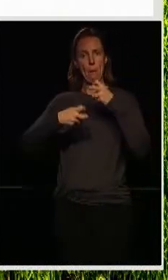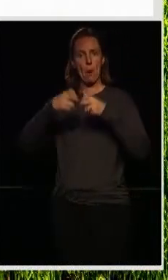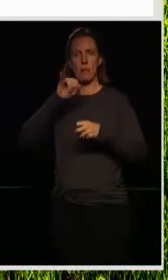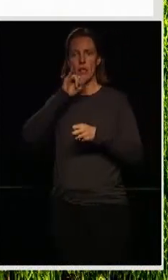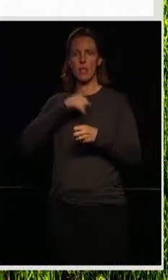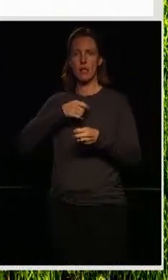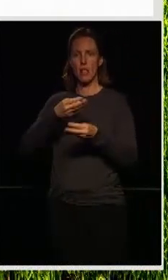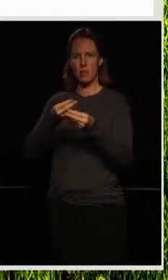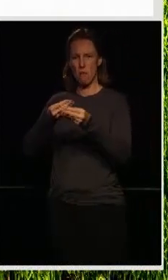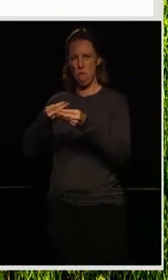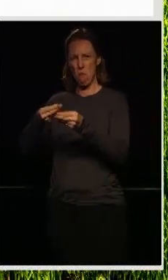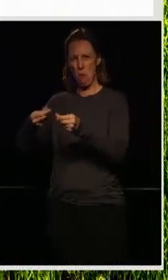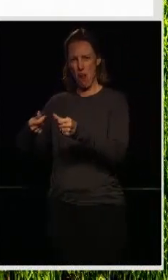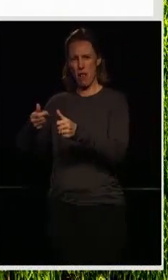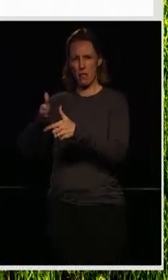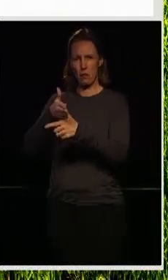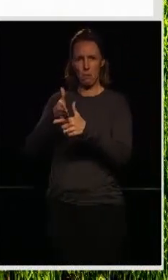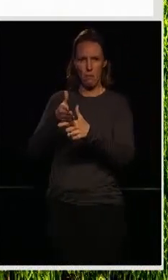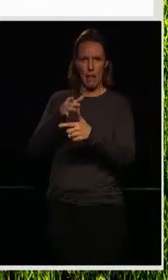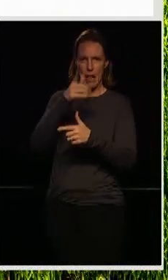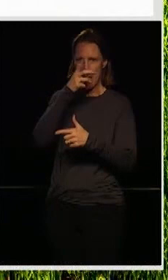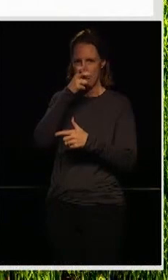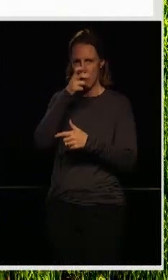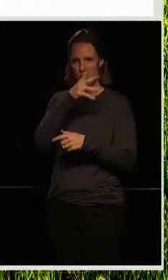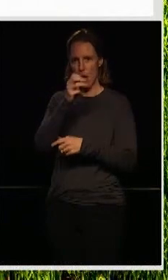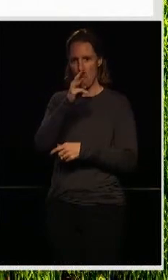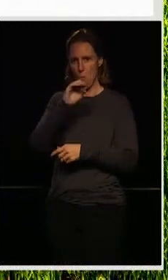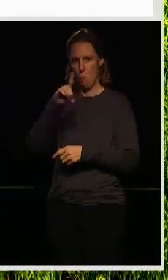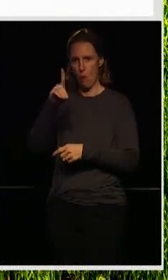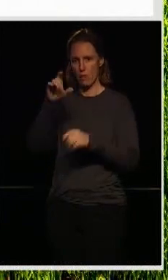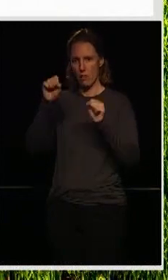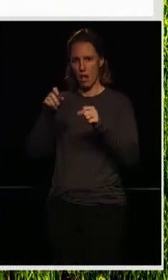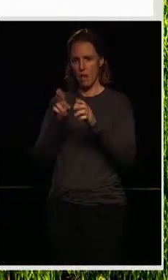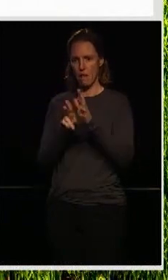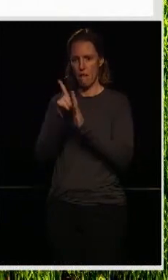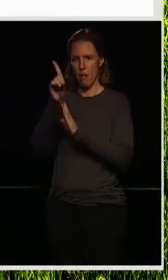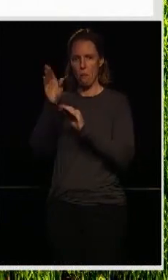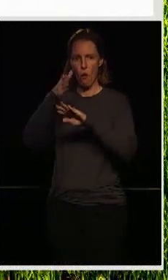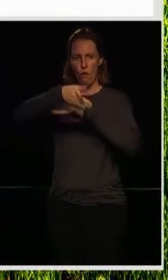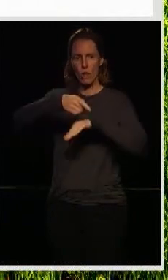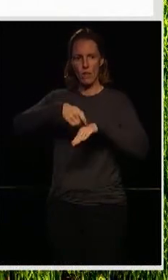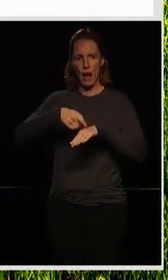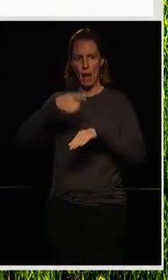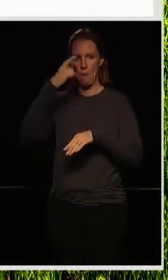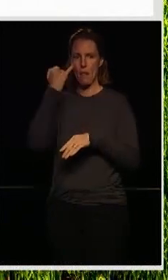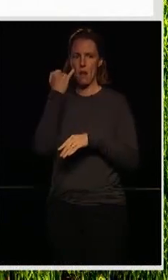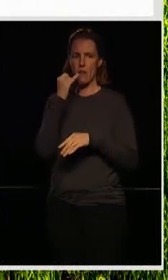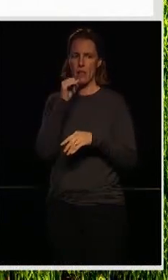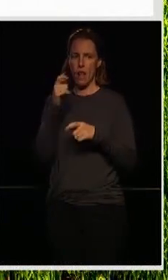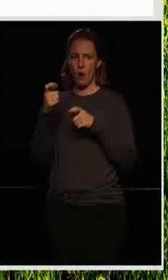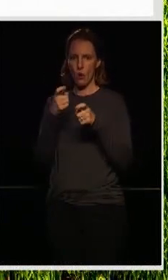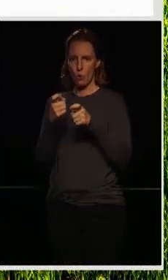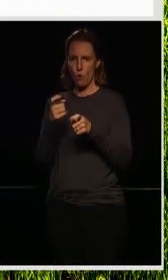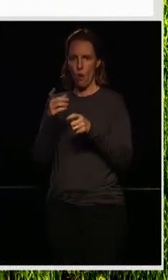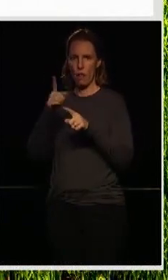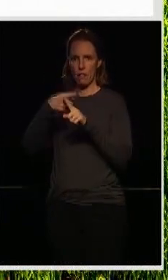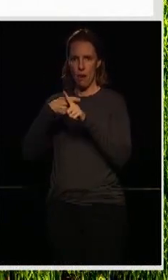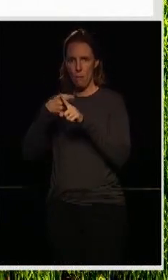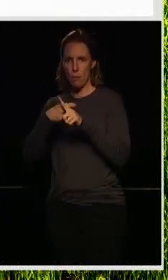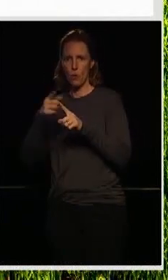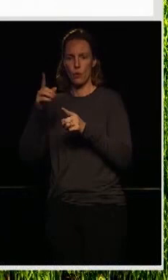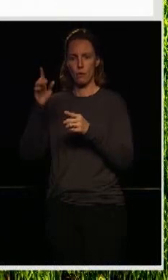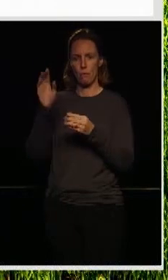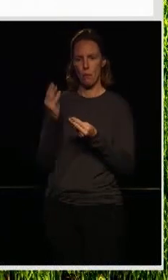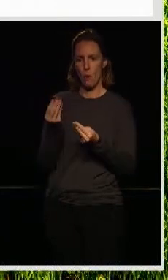is spoilage due to insects and molds, which can develop over time due to uncontrolled temperature and